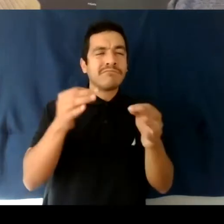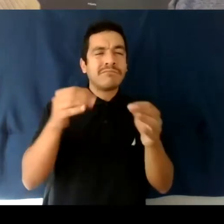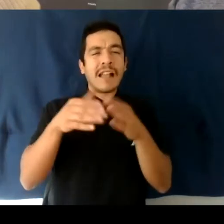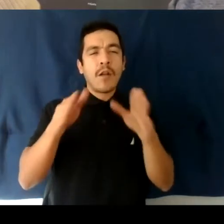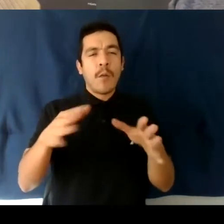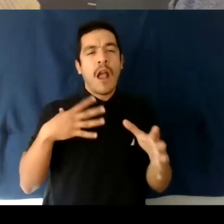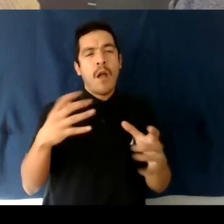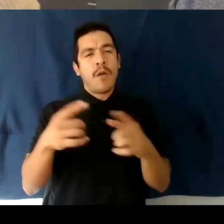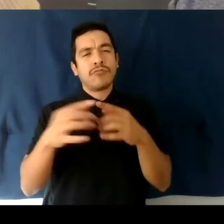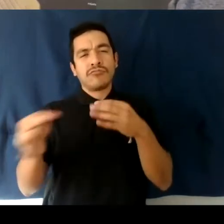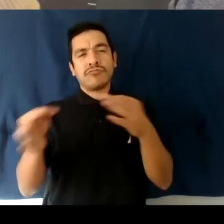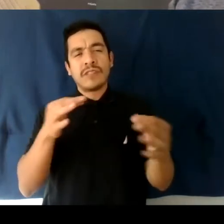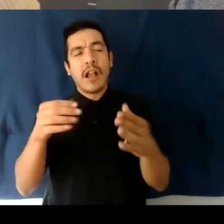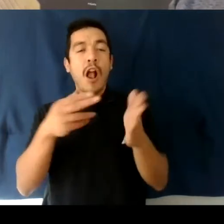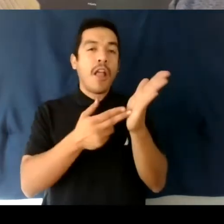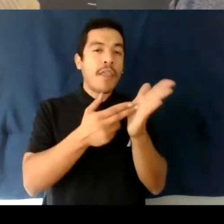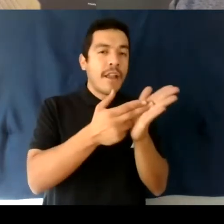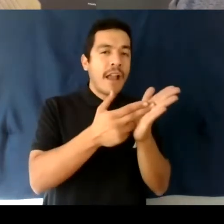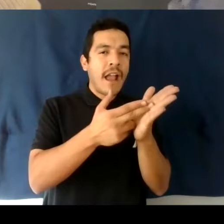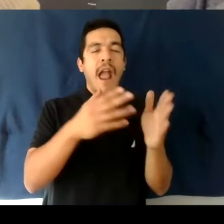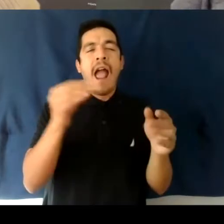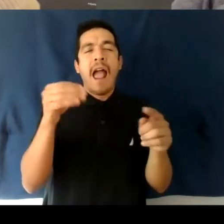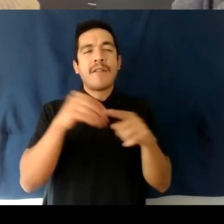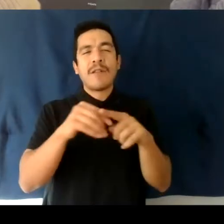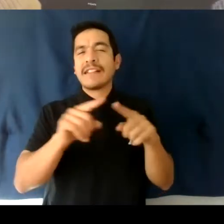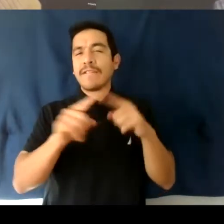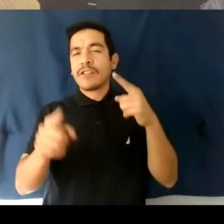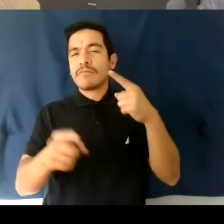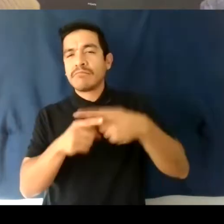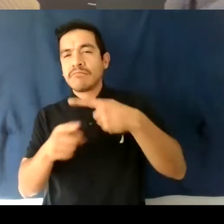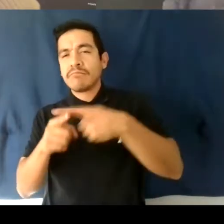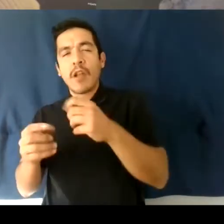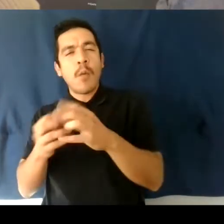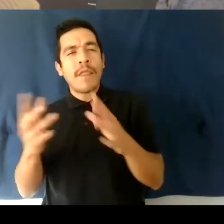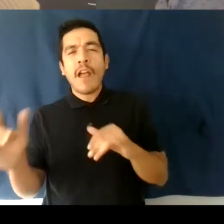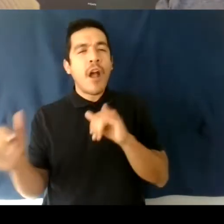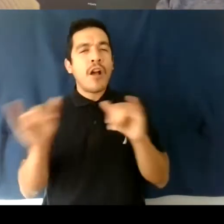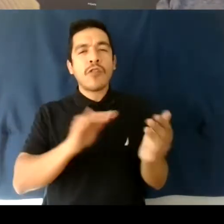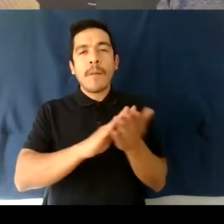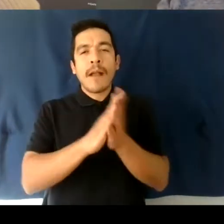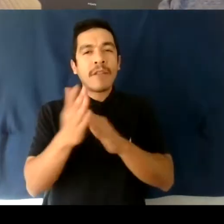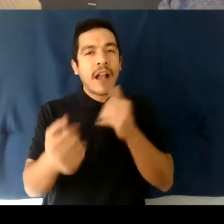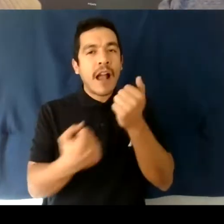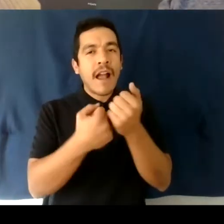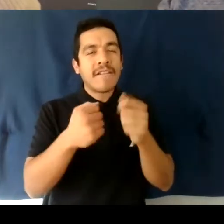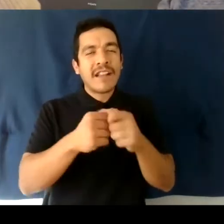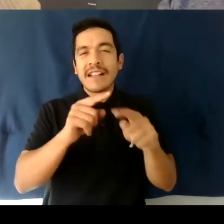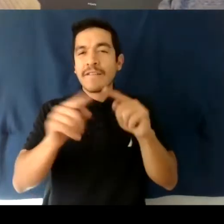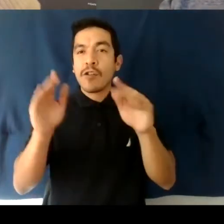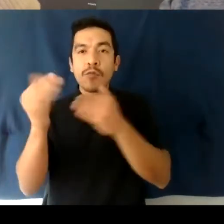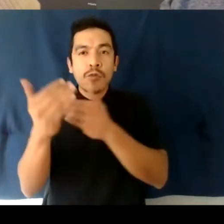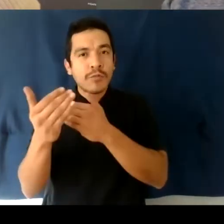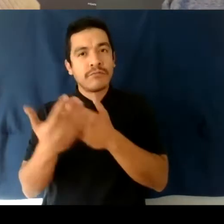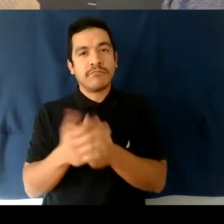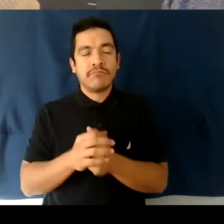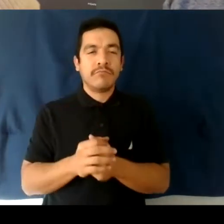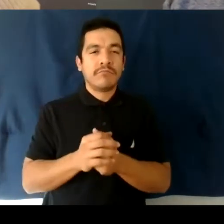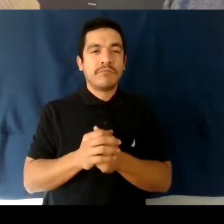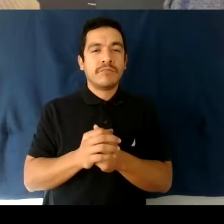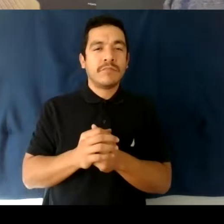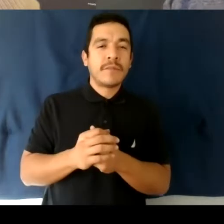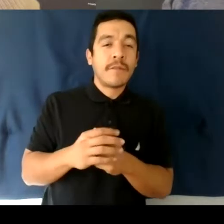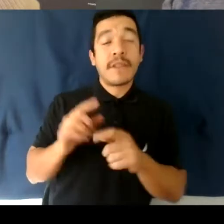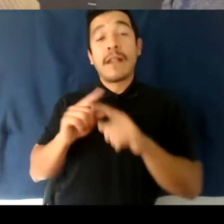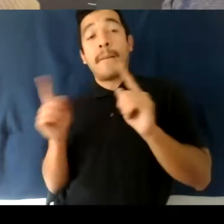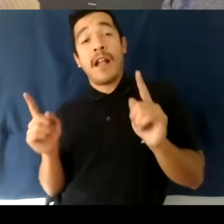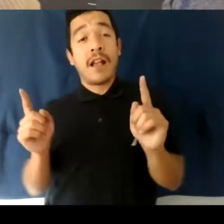to tell them, like authentically and intersectionally, without also being an advocate in a lot of rooms. So yeah,